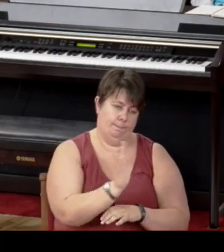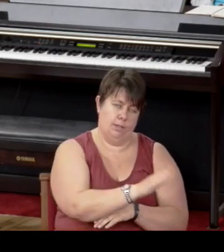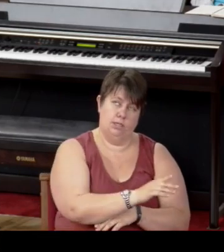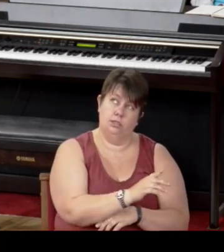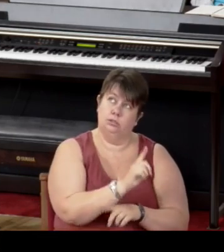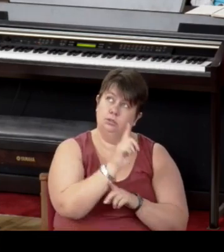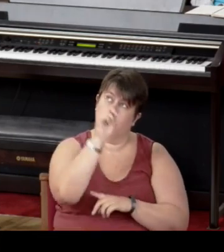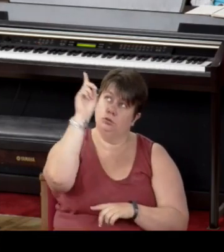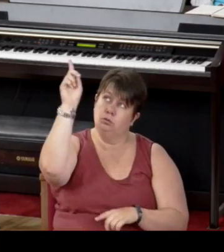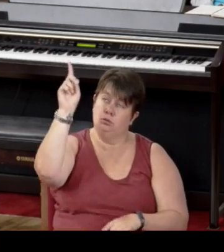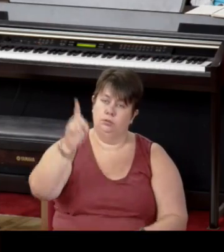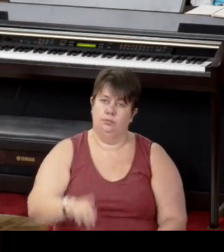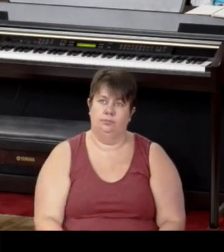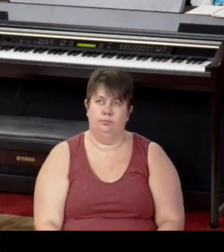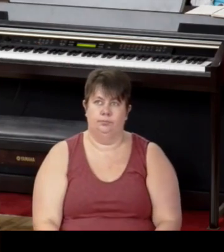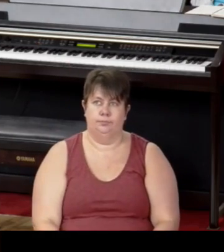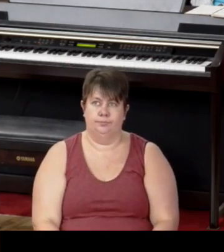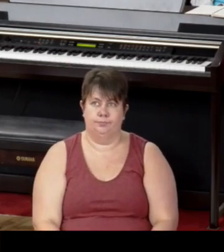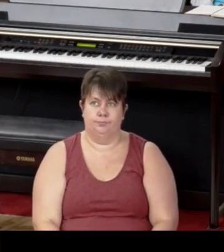God.